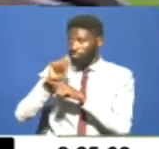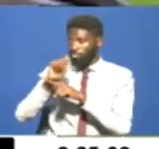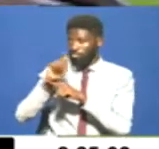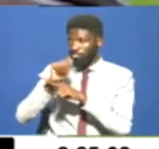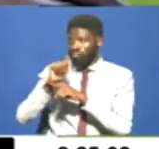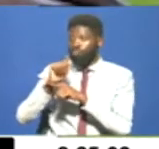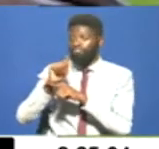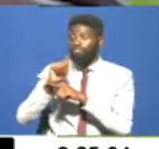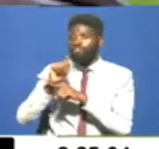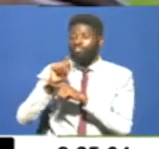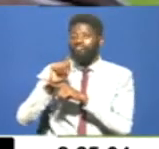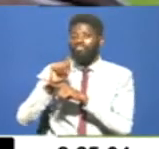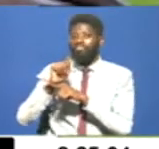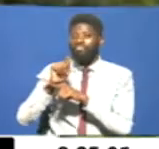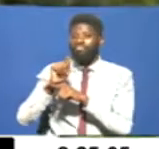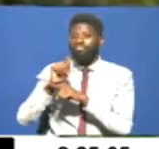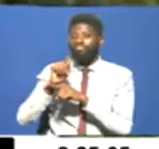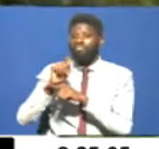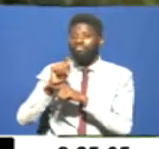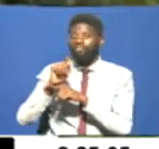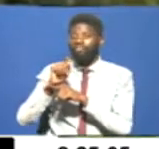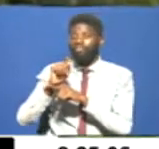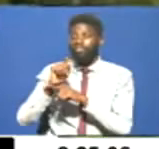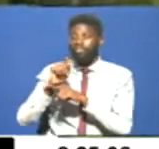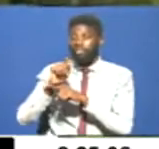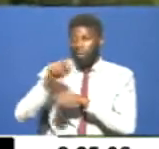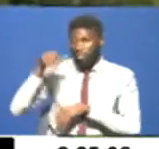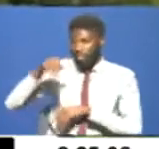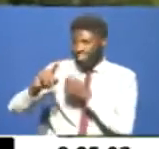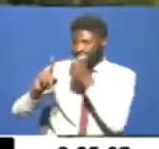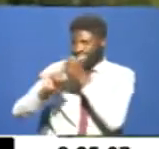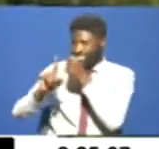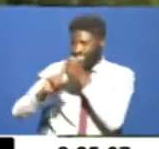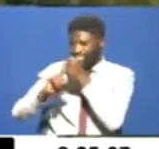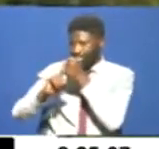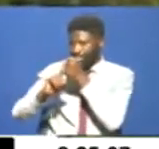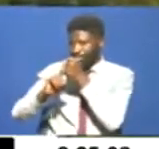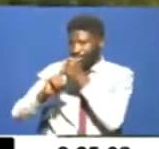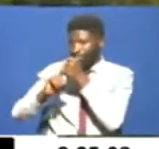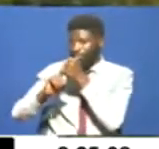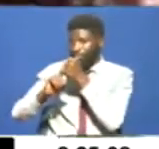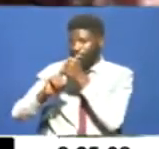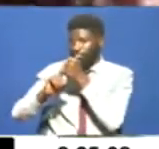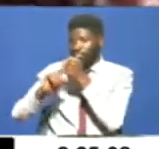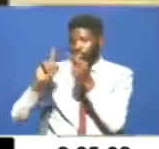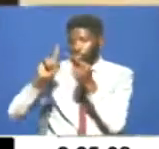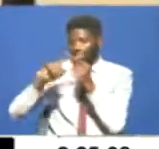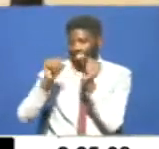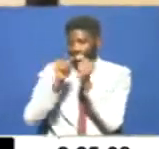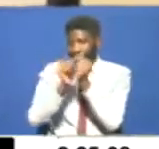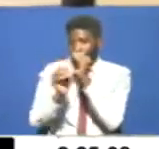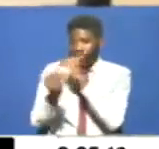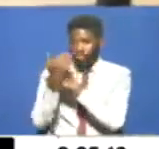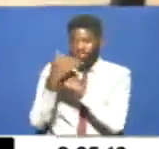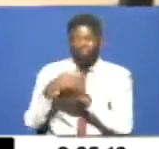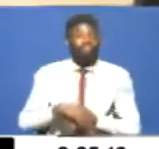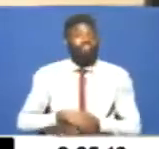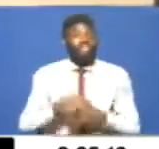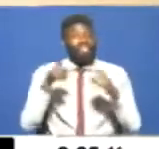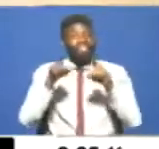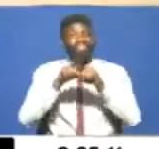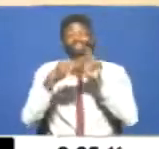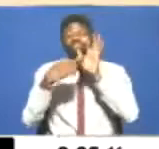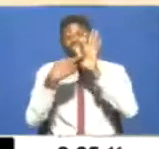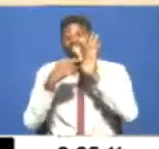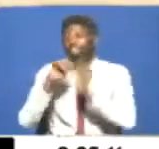6 in the morning and 11, no, at 10 o'clock. She has also represented Kenya on